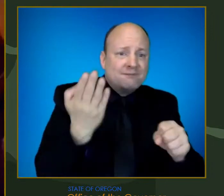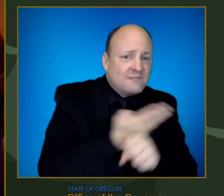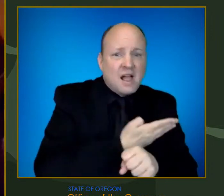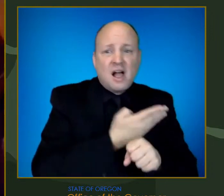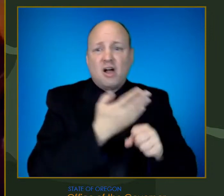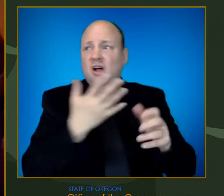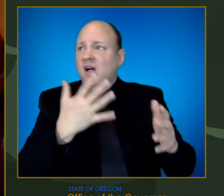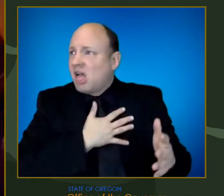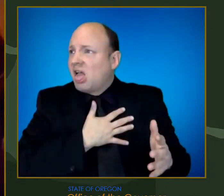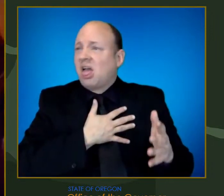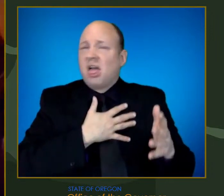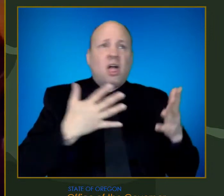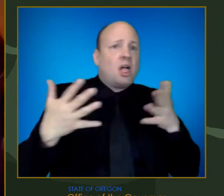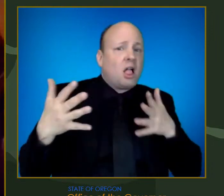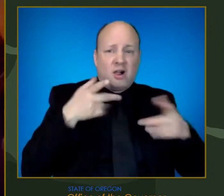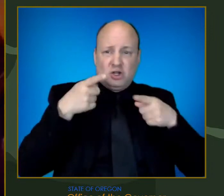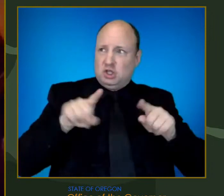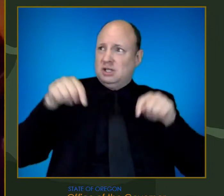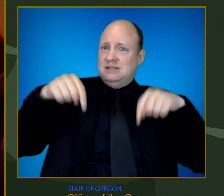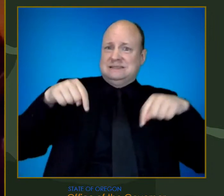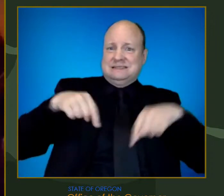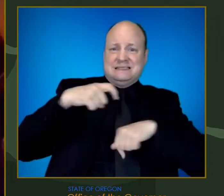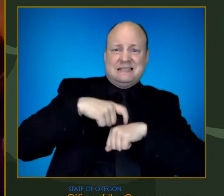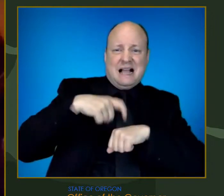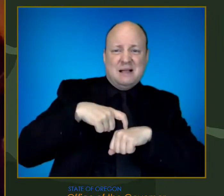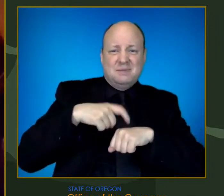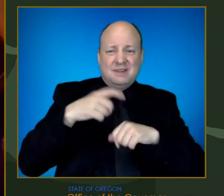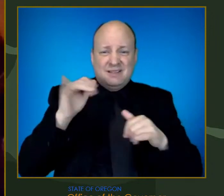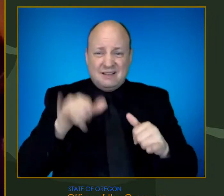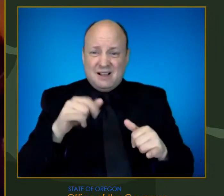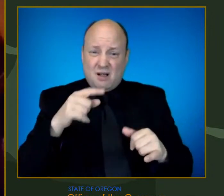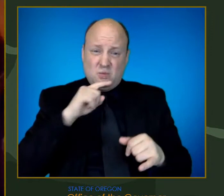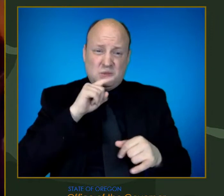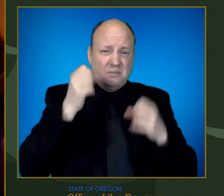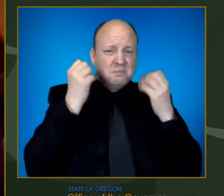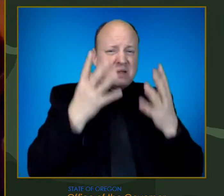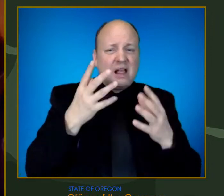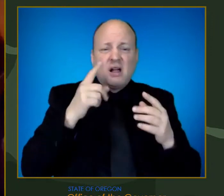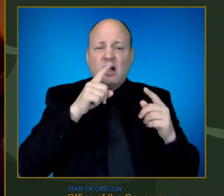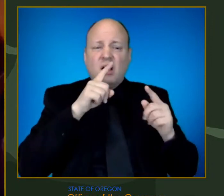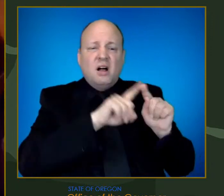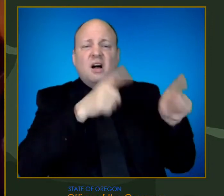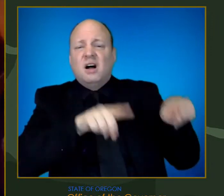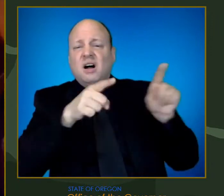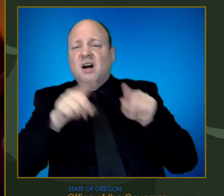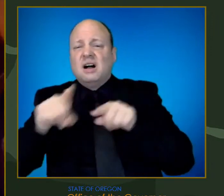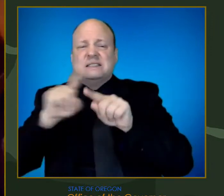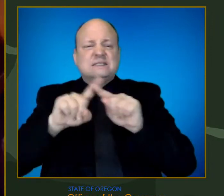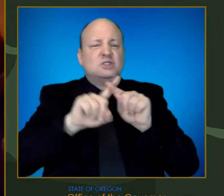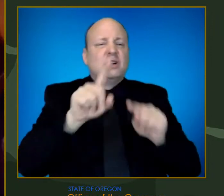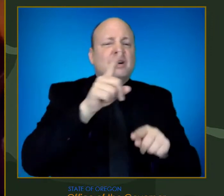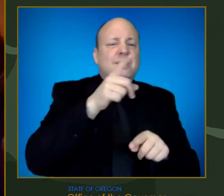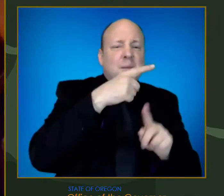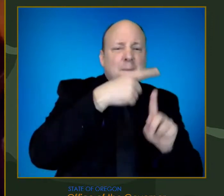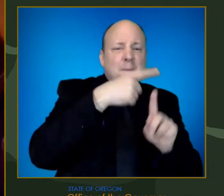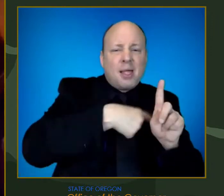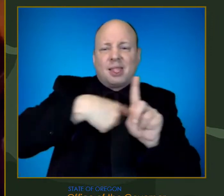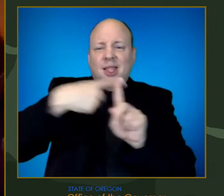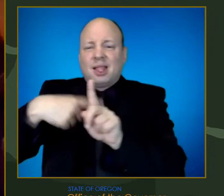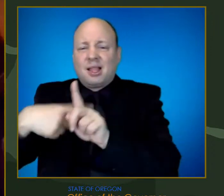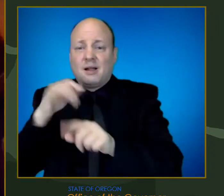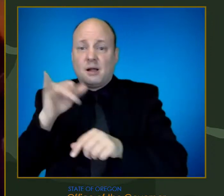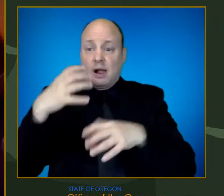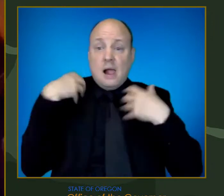diligently since December to ensure that the people most at risk of exposure are healthcare workers, first responders, residents and staff